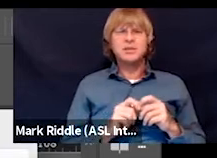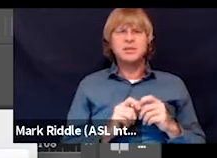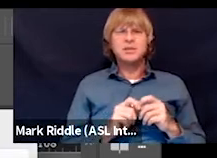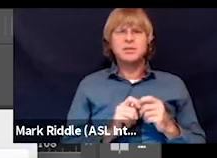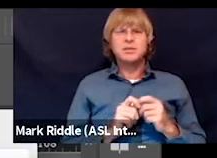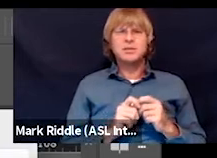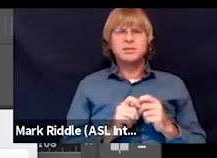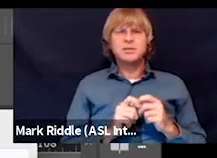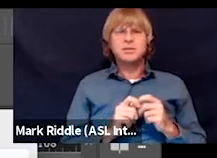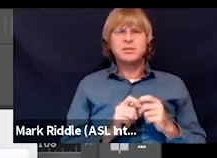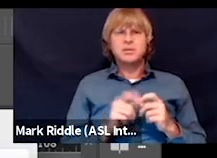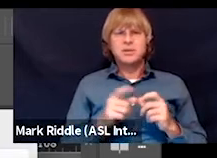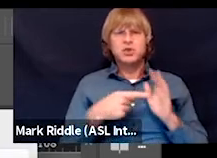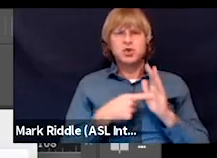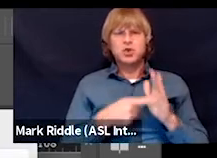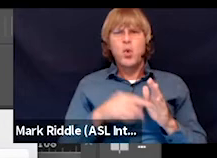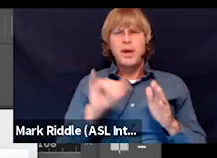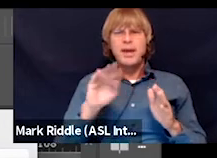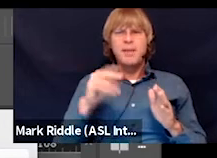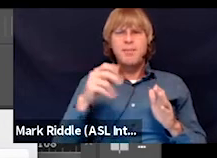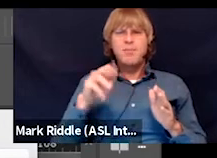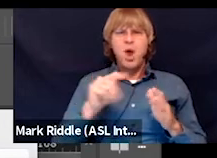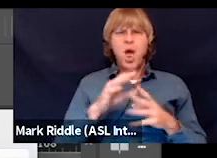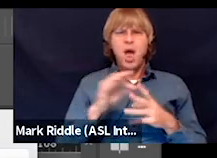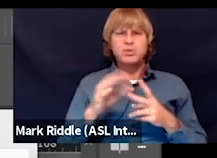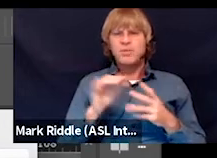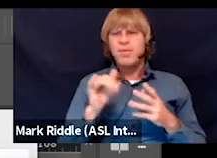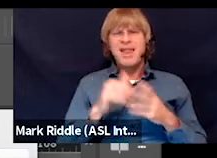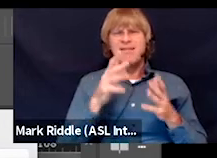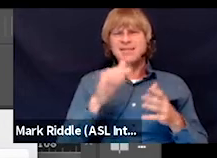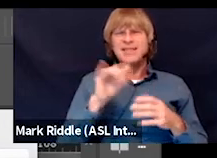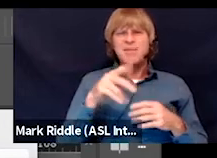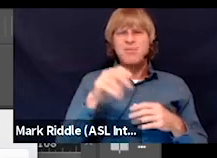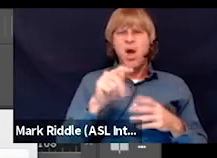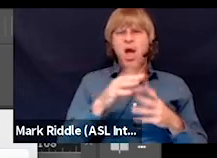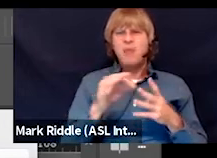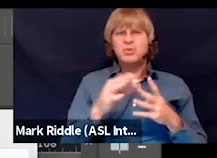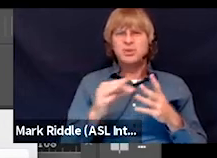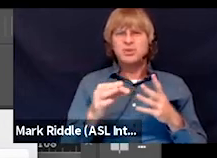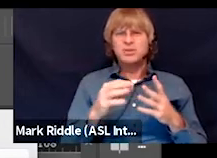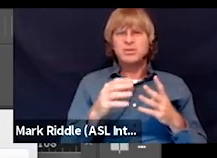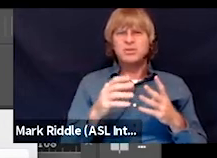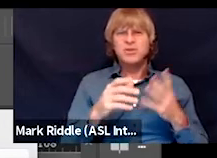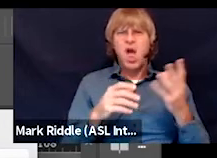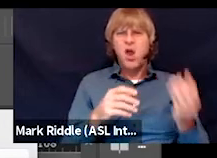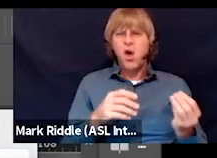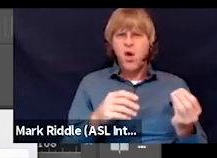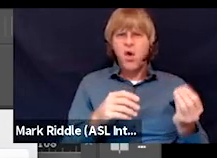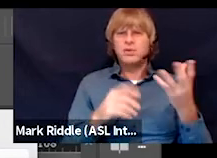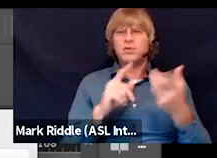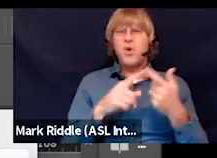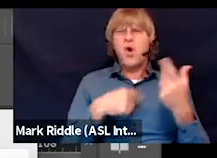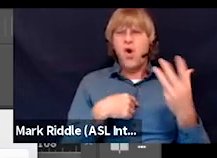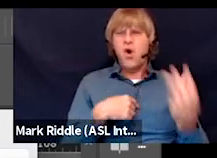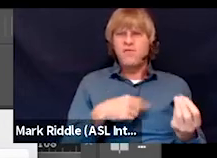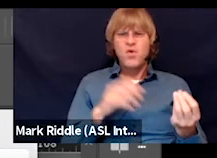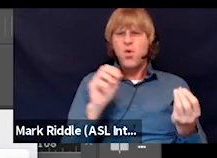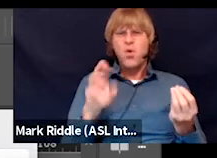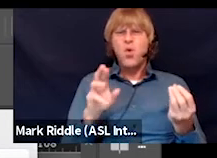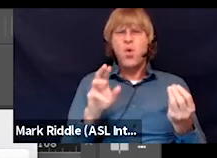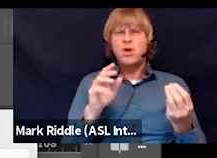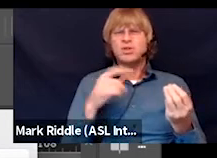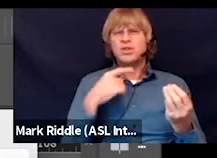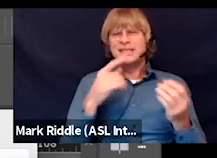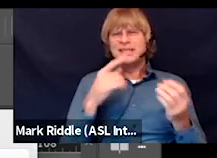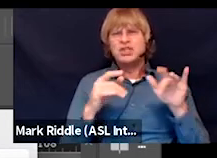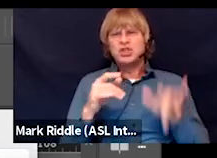And I can hit Show Import Options, but then that leaves that import options toggled on until I turn it off. Or I just hold